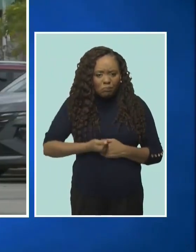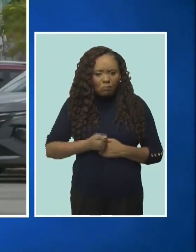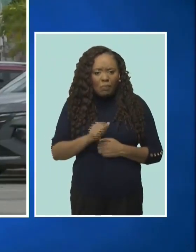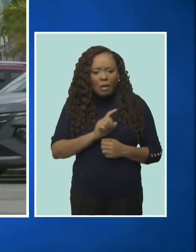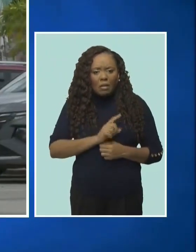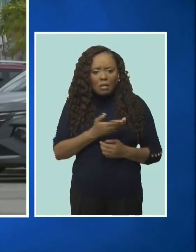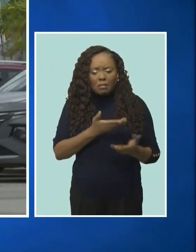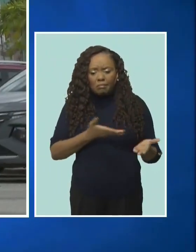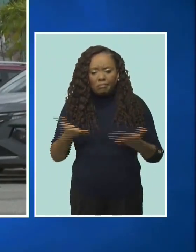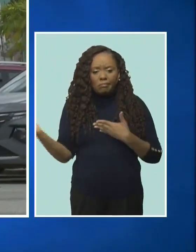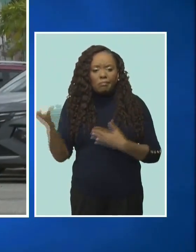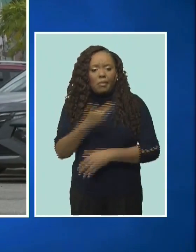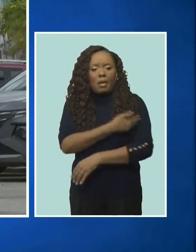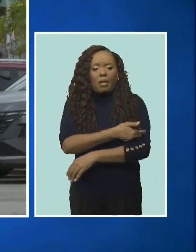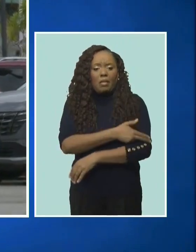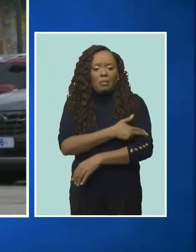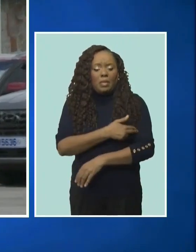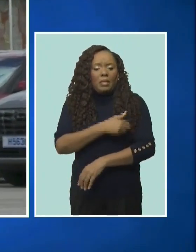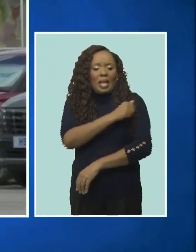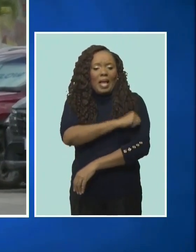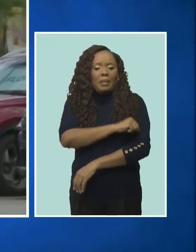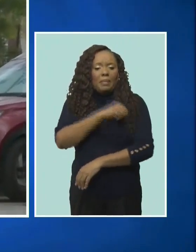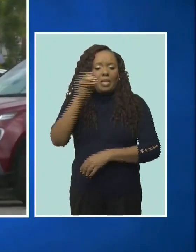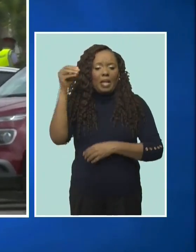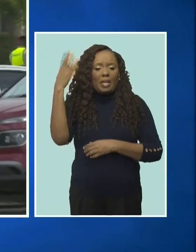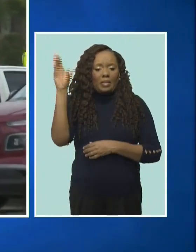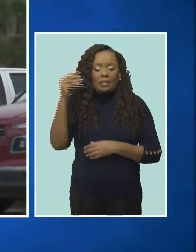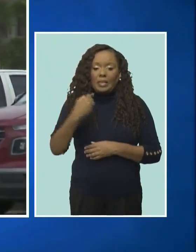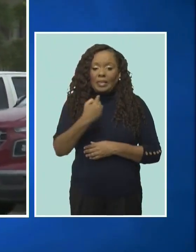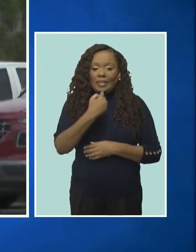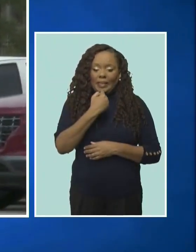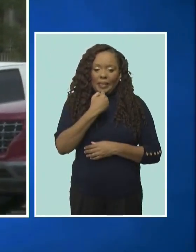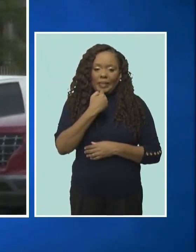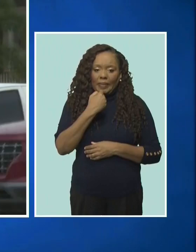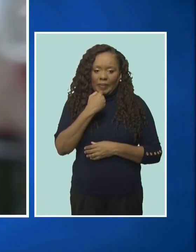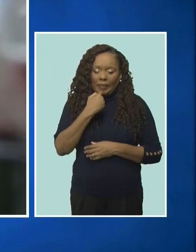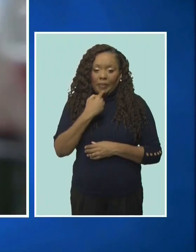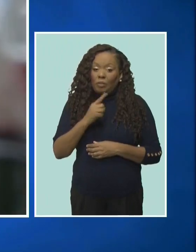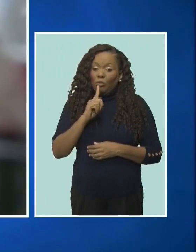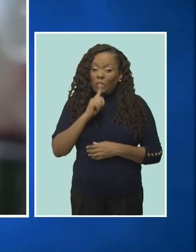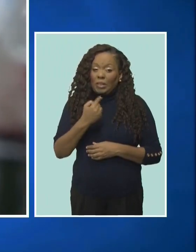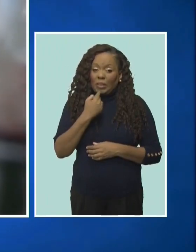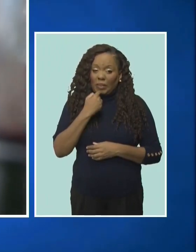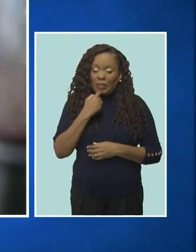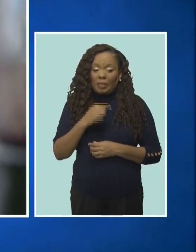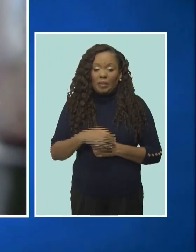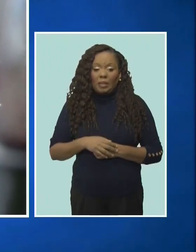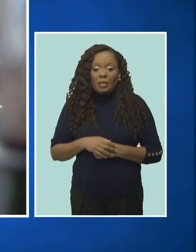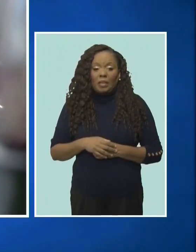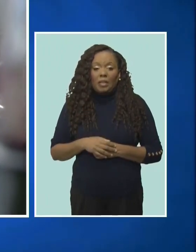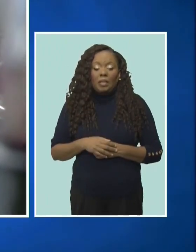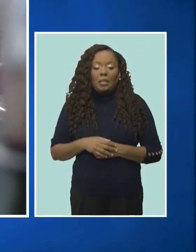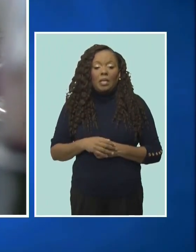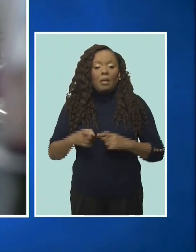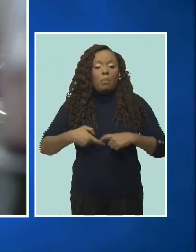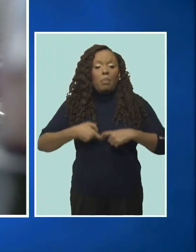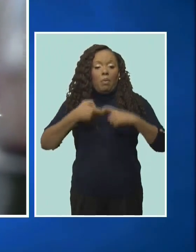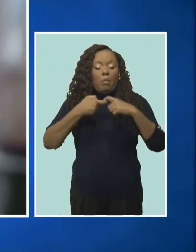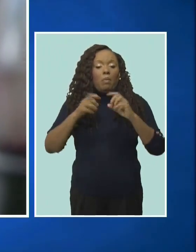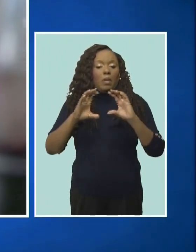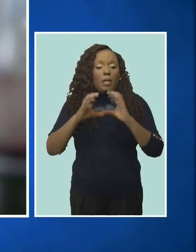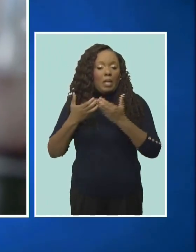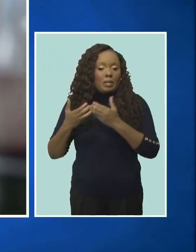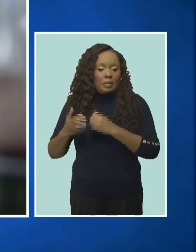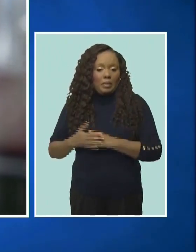transported to the Queen Elizabeth Hospital via ambulance. He is said to be in serious condition. The incident caused a temporary stop to